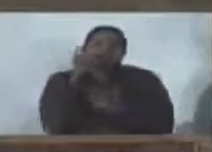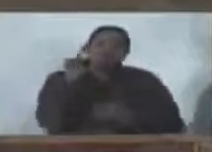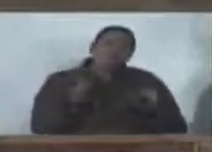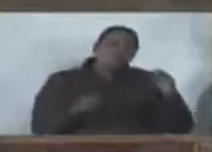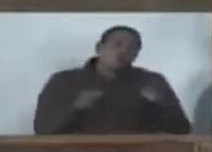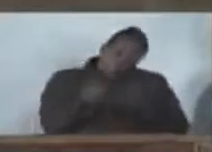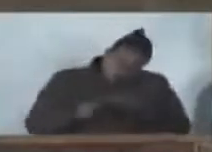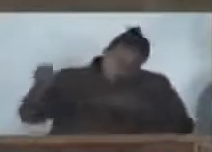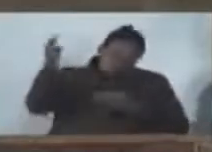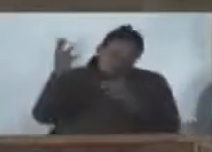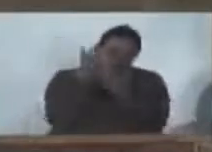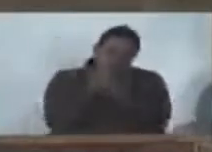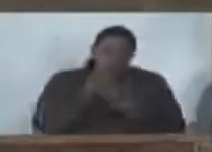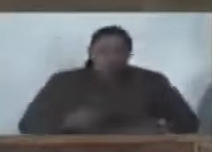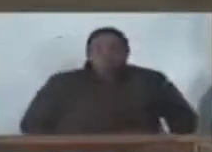them away.